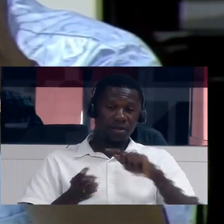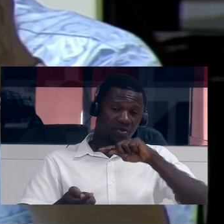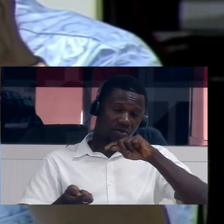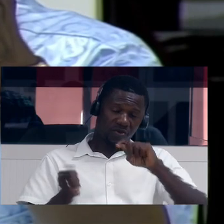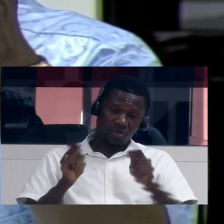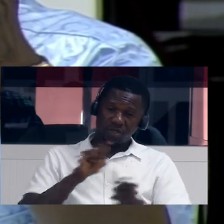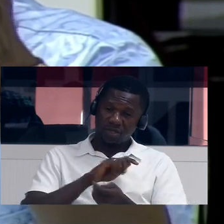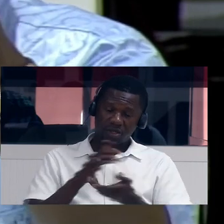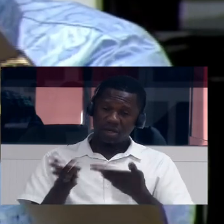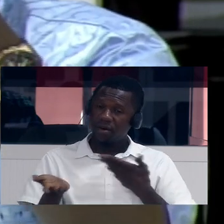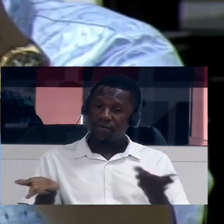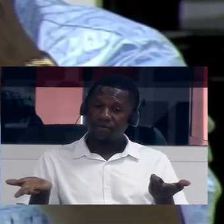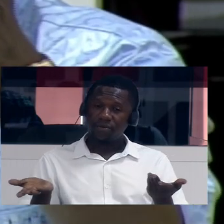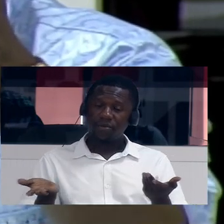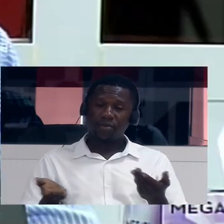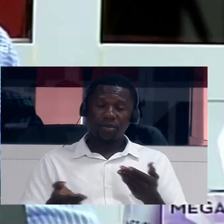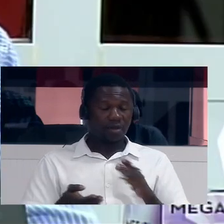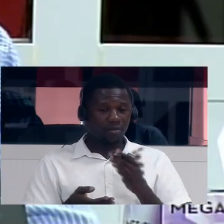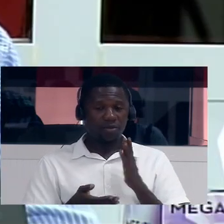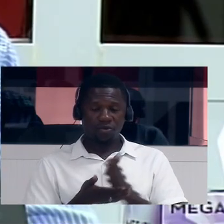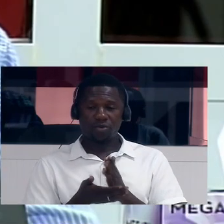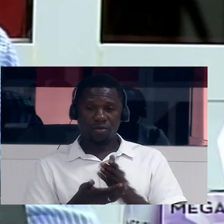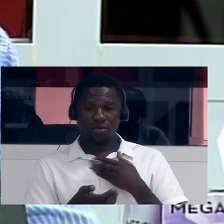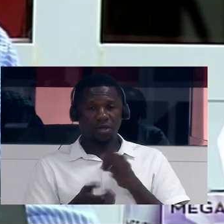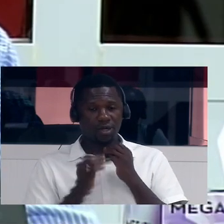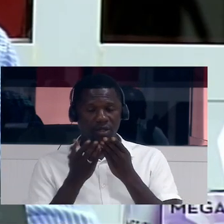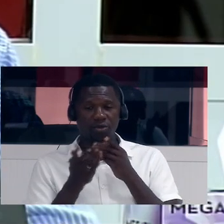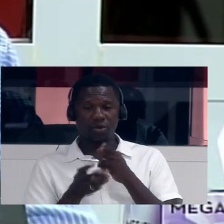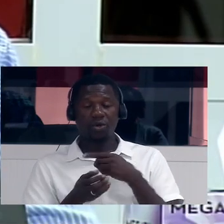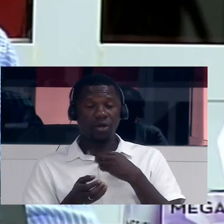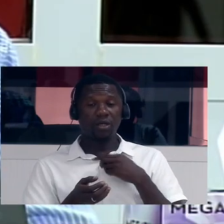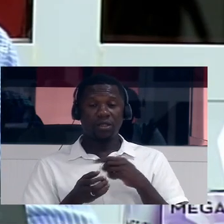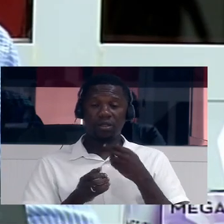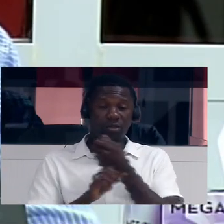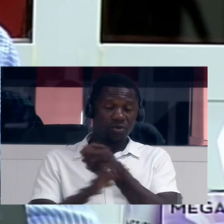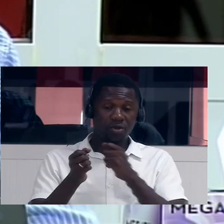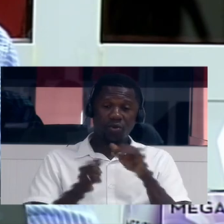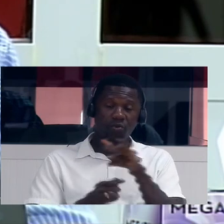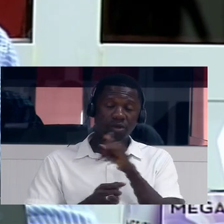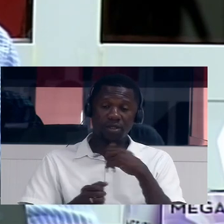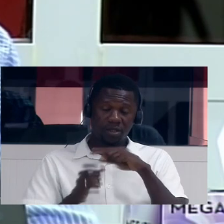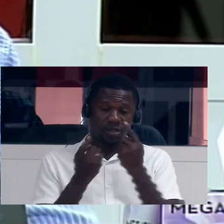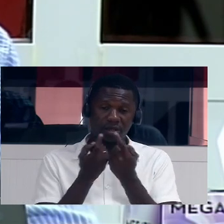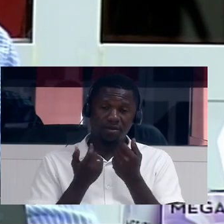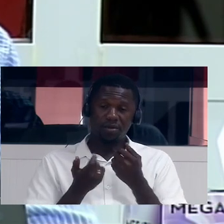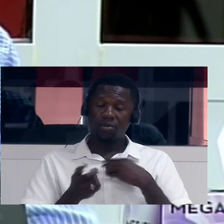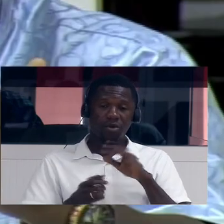changed? That may be so, but I can tell you that under the circumstances on which this thing happened, I could not have stopped